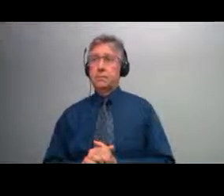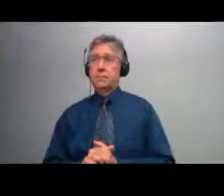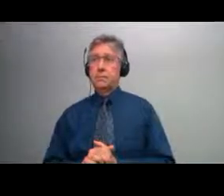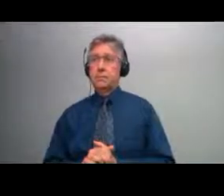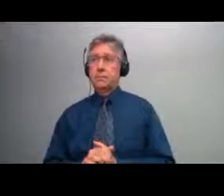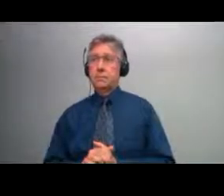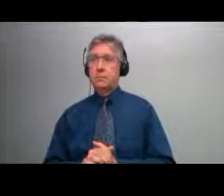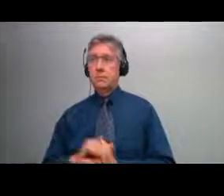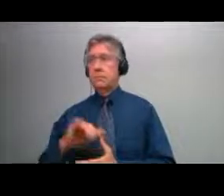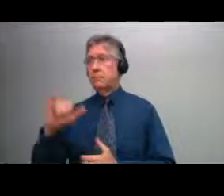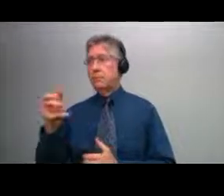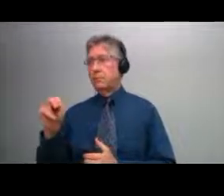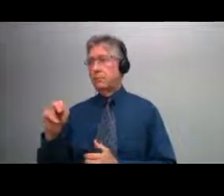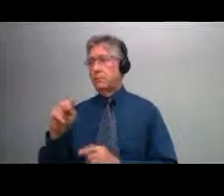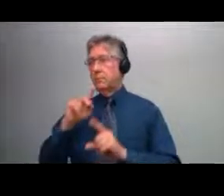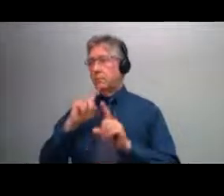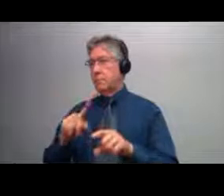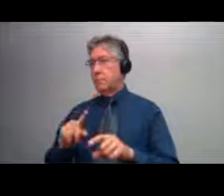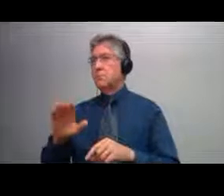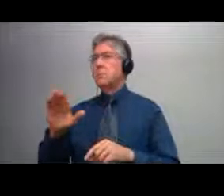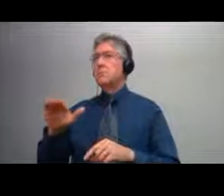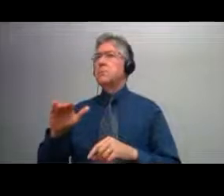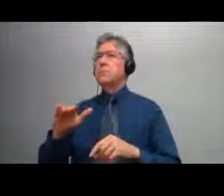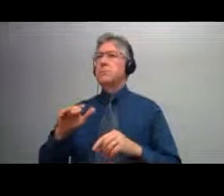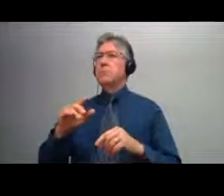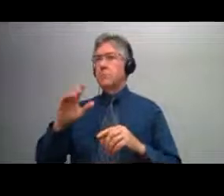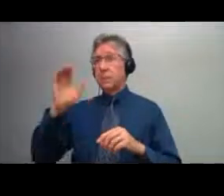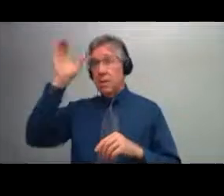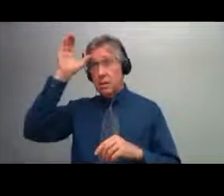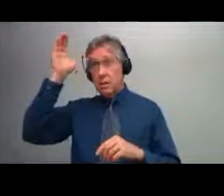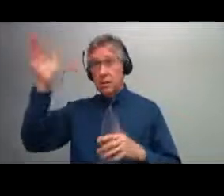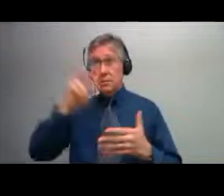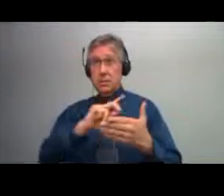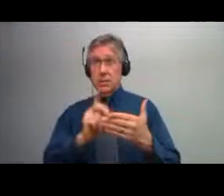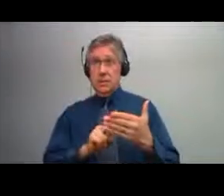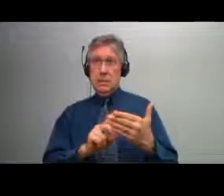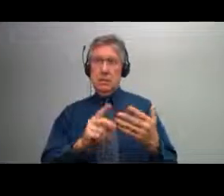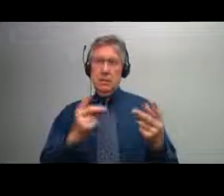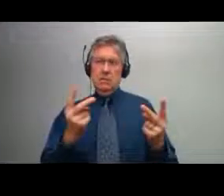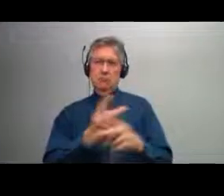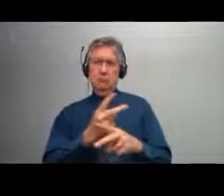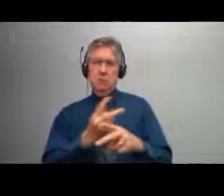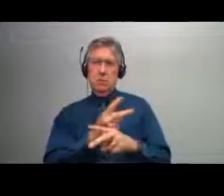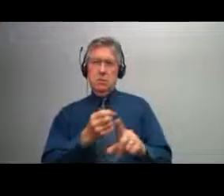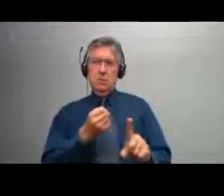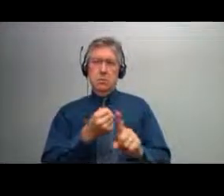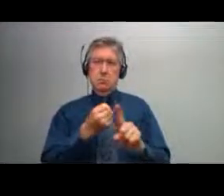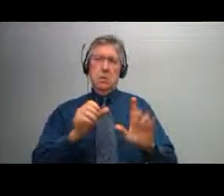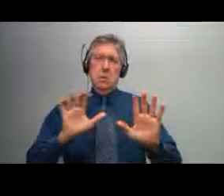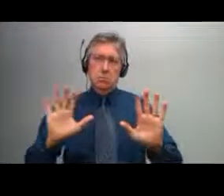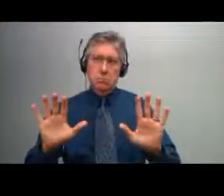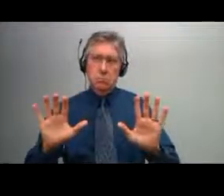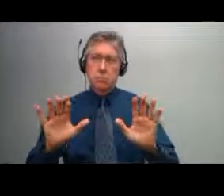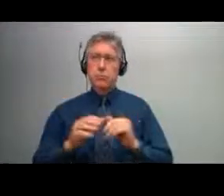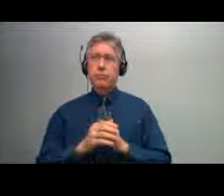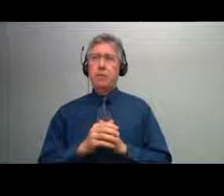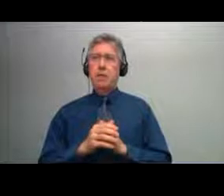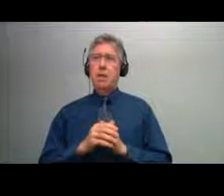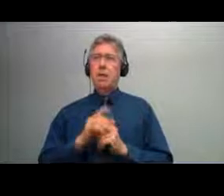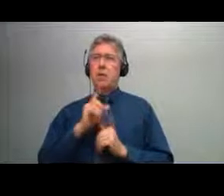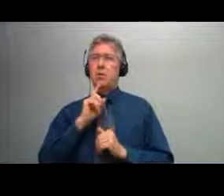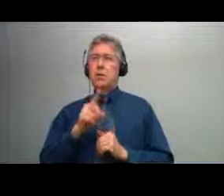We're accounting for the impacts based on the conceptual design. I would defer to the